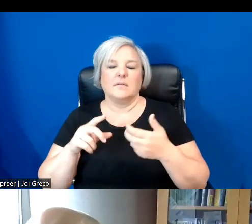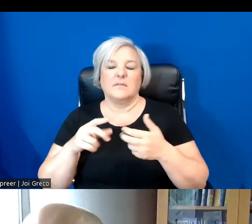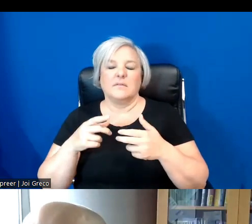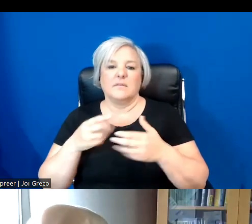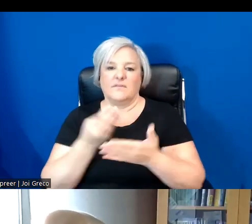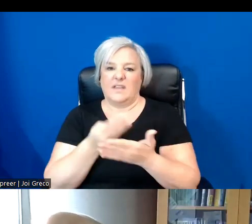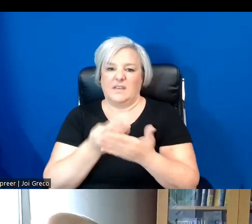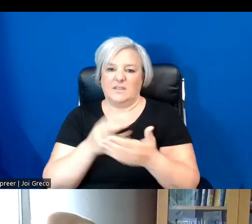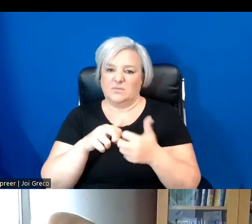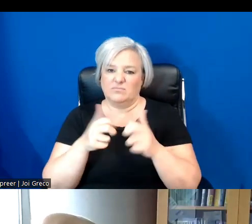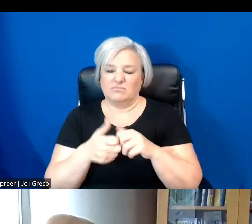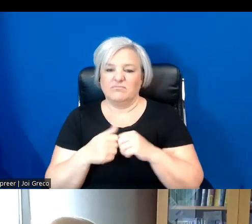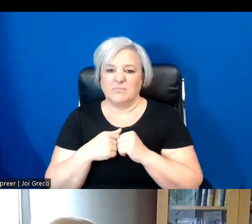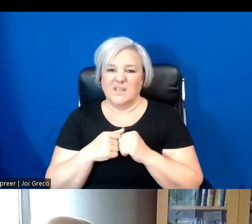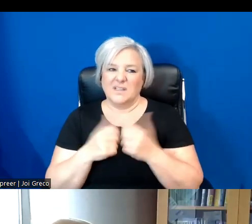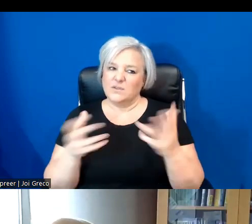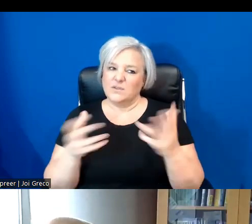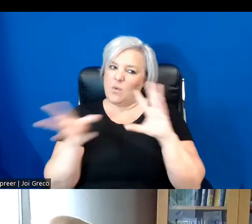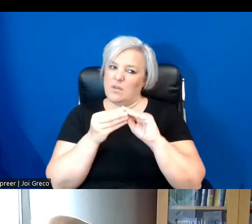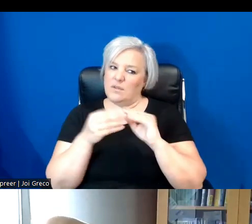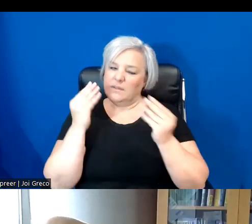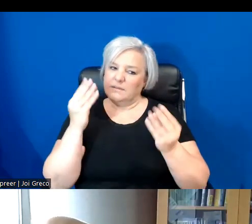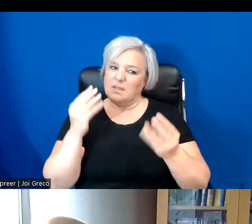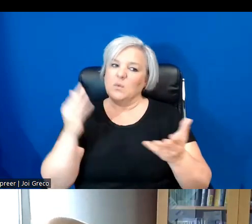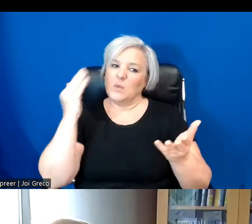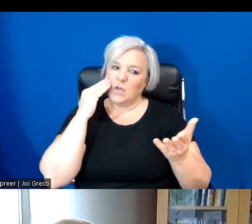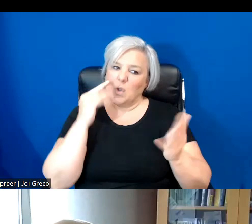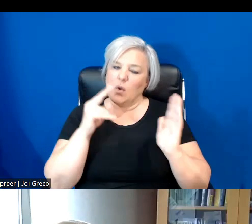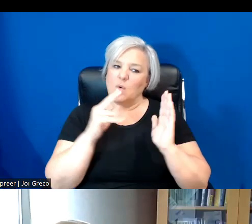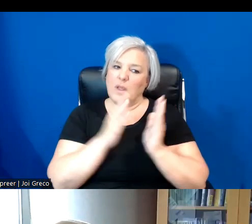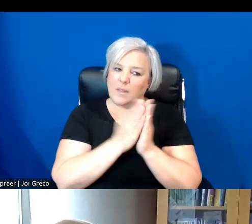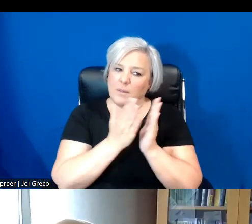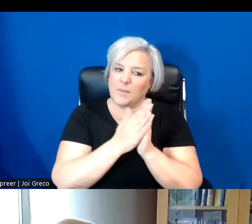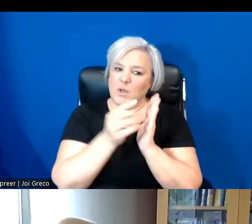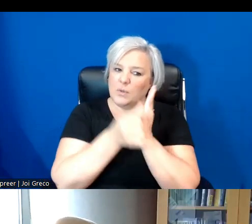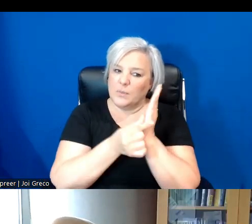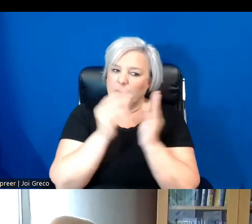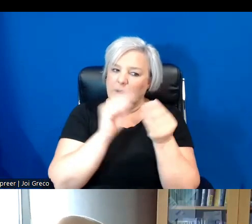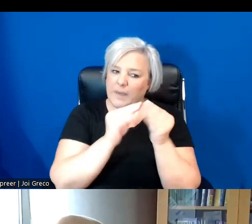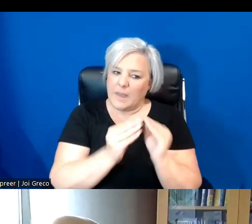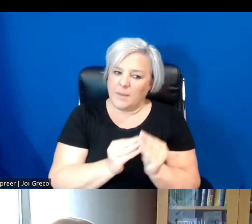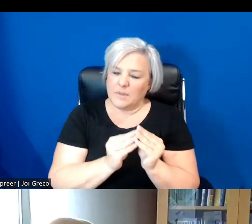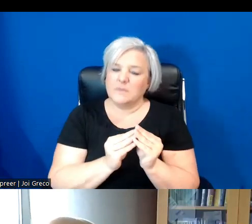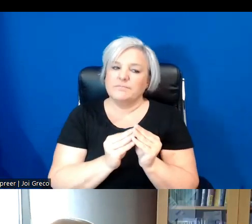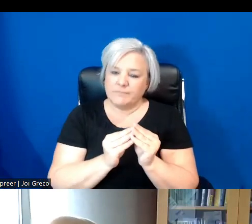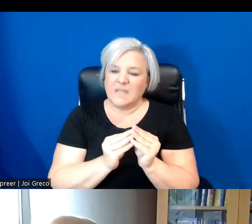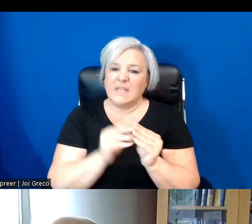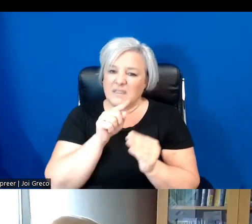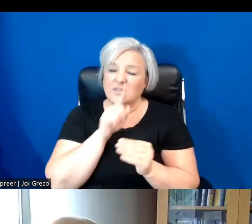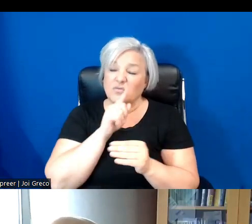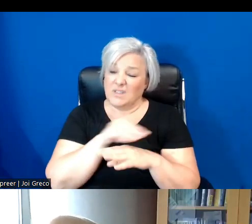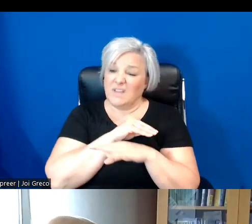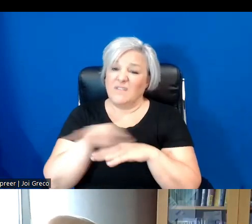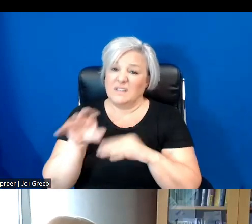us give a foundation of data of, while we know this stuff in the literature, we have state-based data that helps us say, you know, this is really affecting